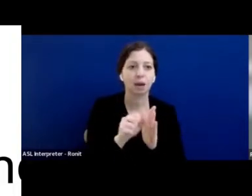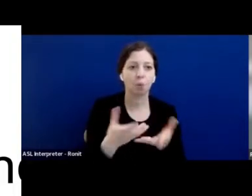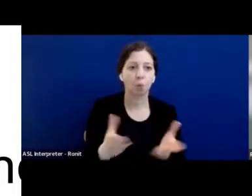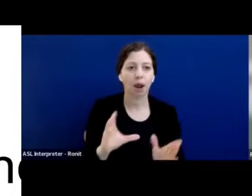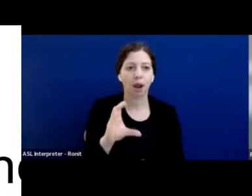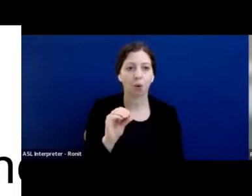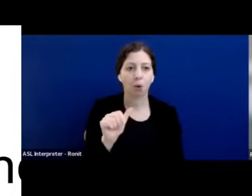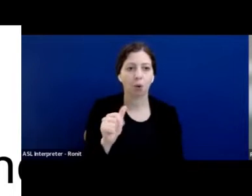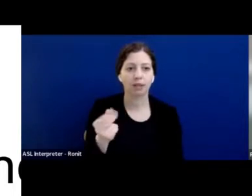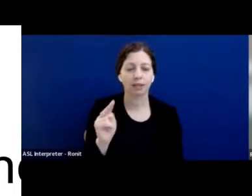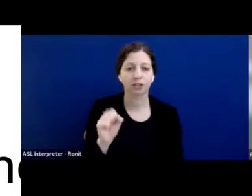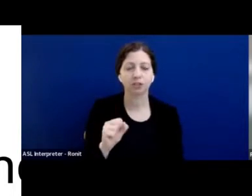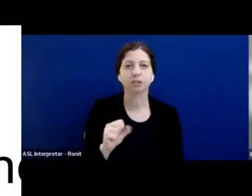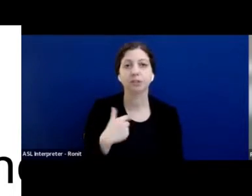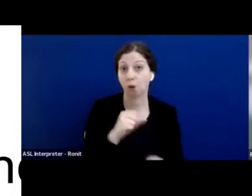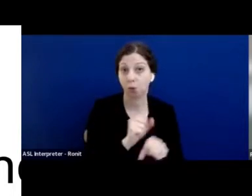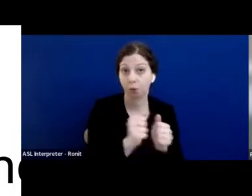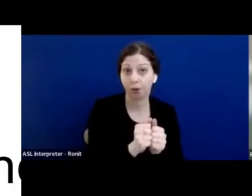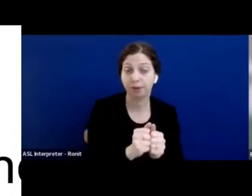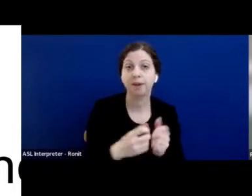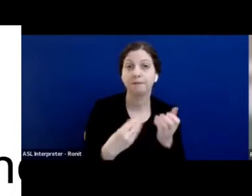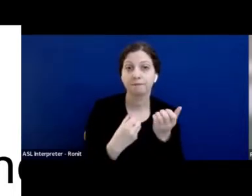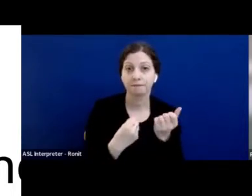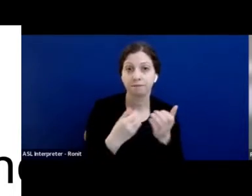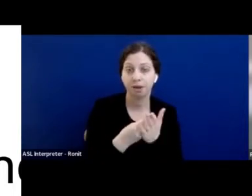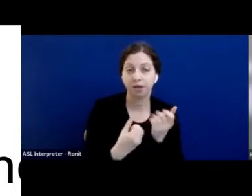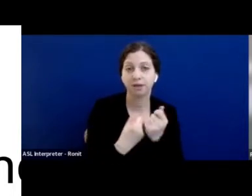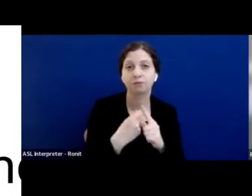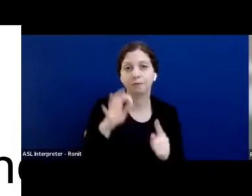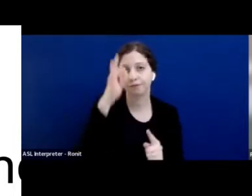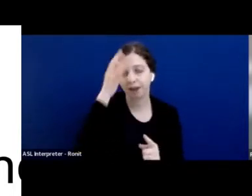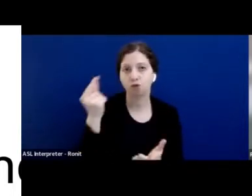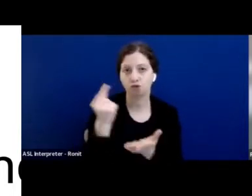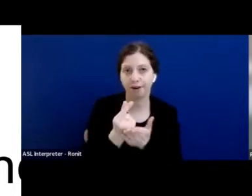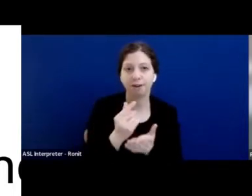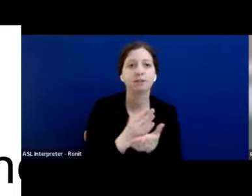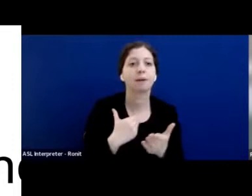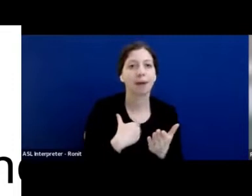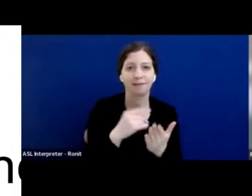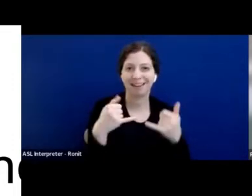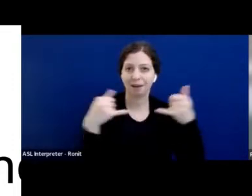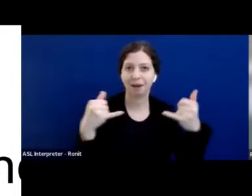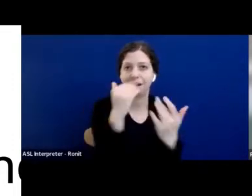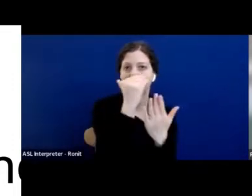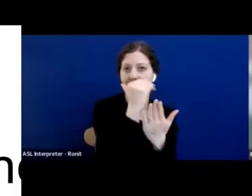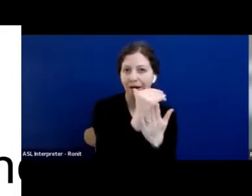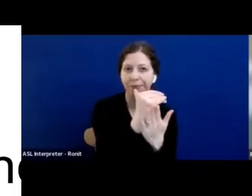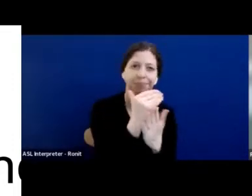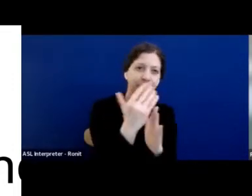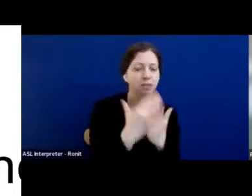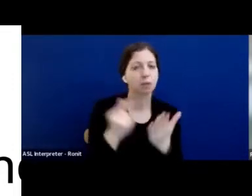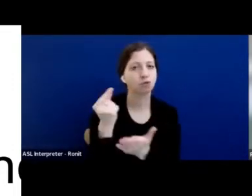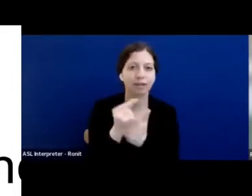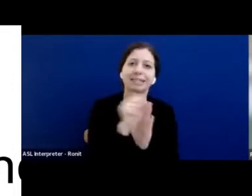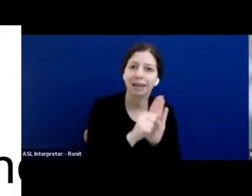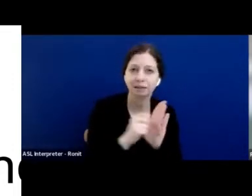I work with, are funded by federal grants. Some grants have a line item in them. Some states